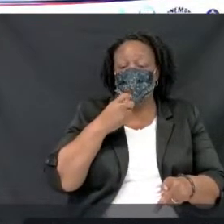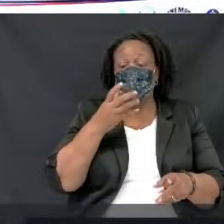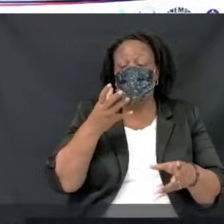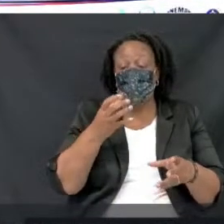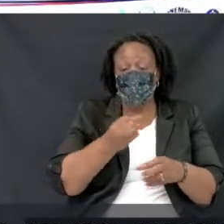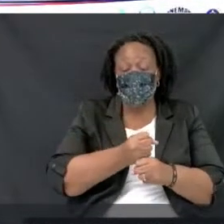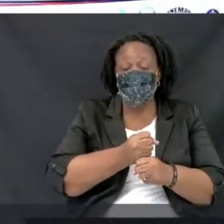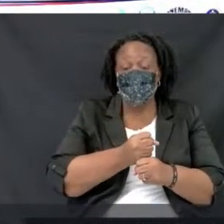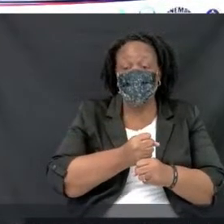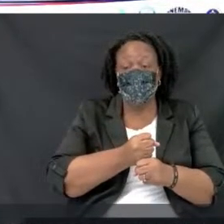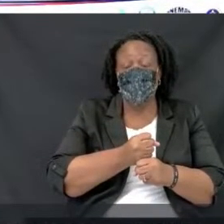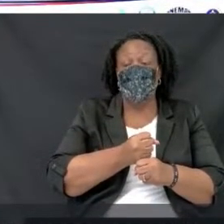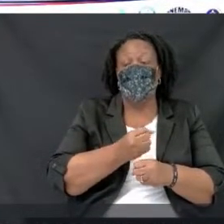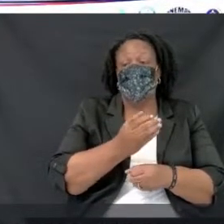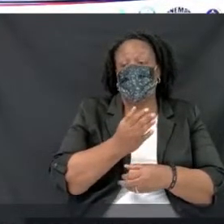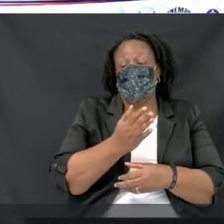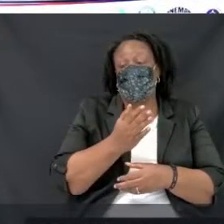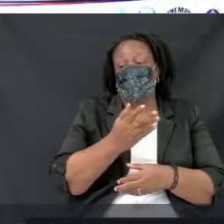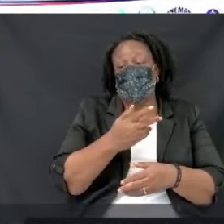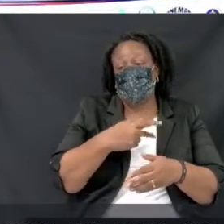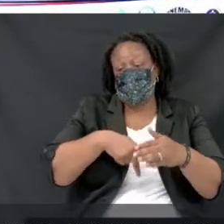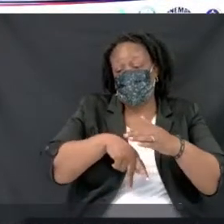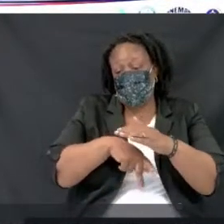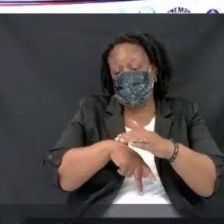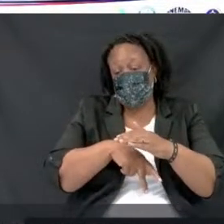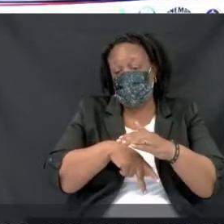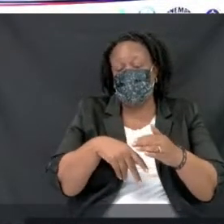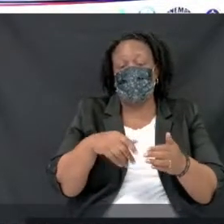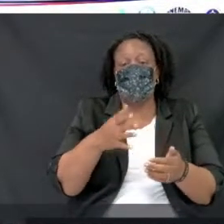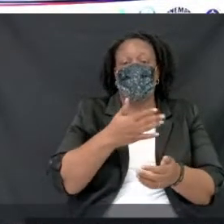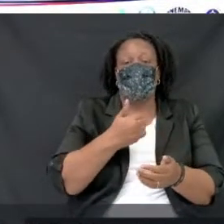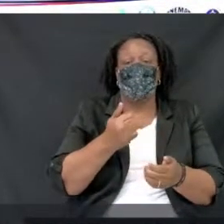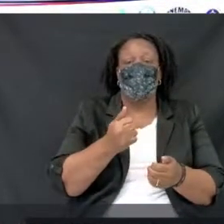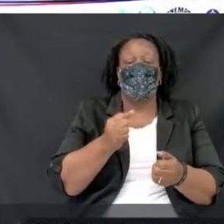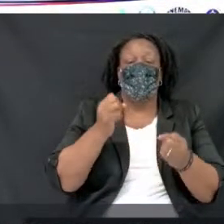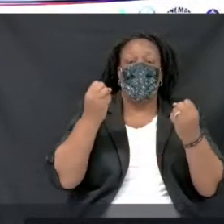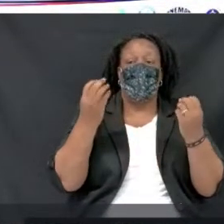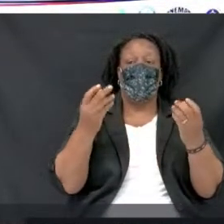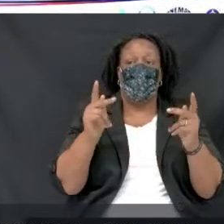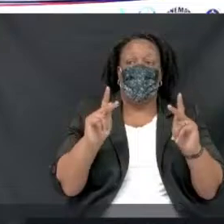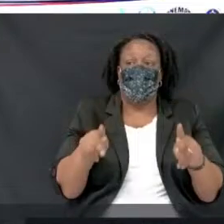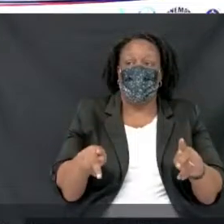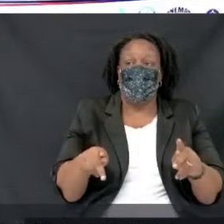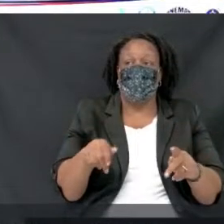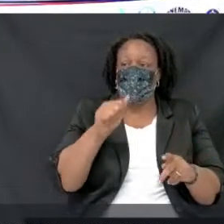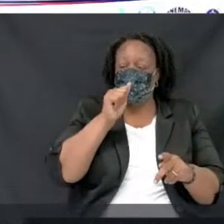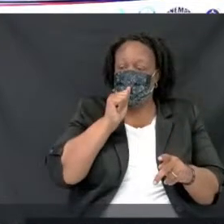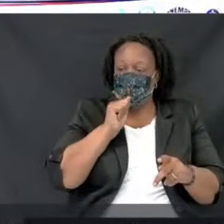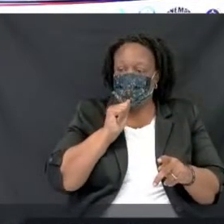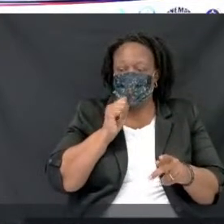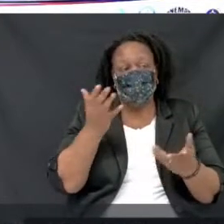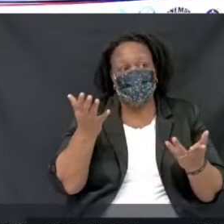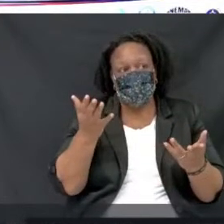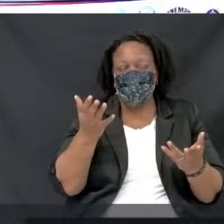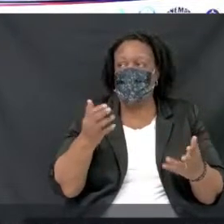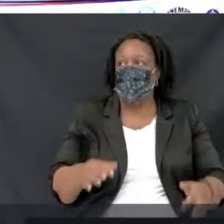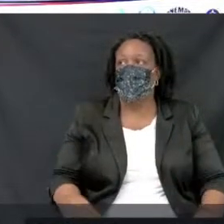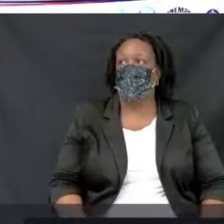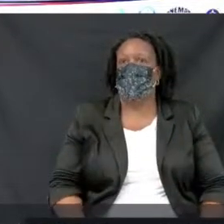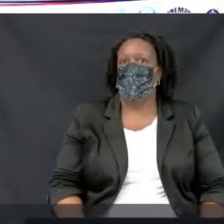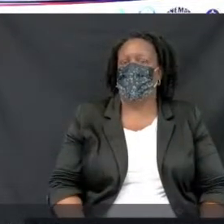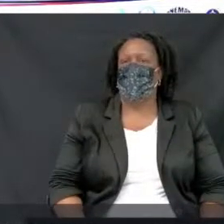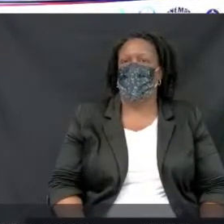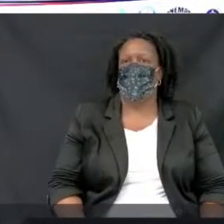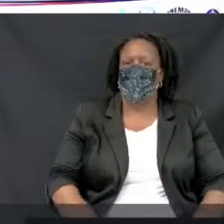it be private or public agencies, meaning government agencies. So what are some of the responsibilities of the National COVID-19